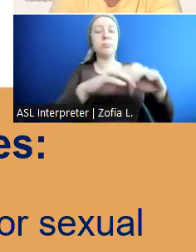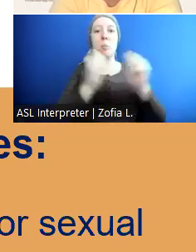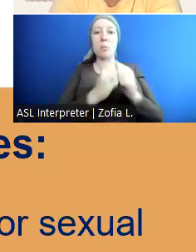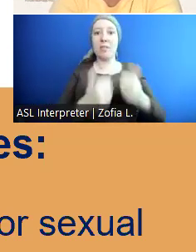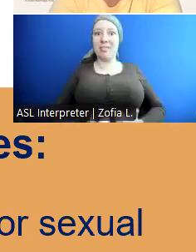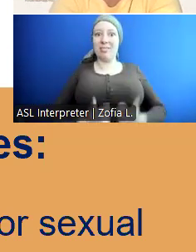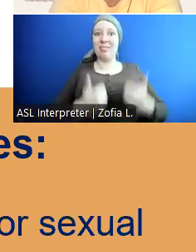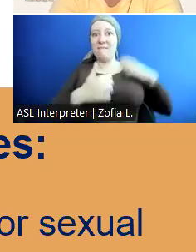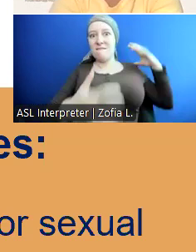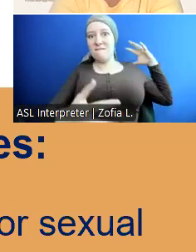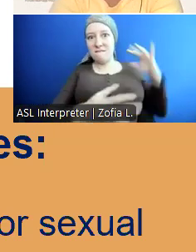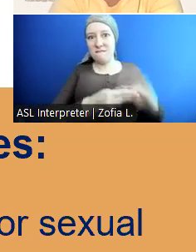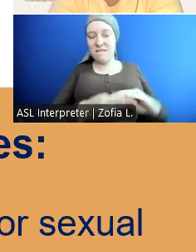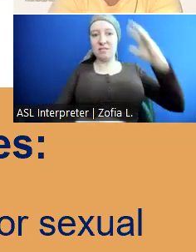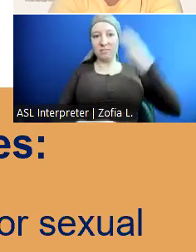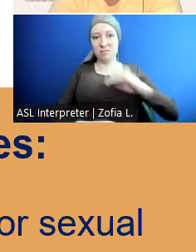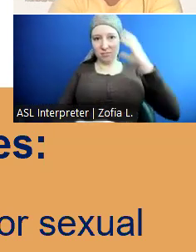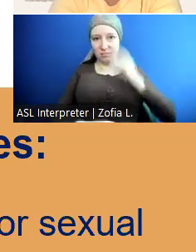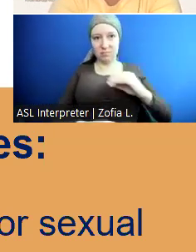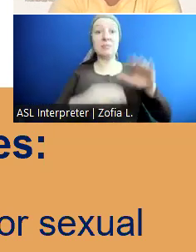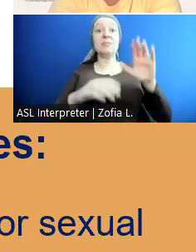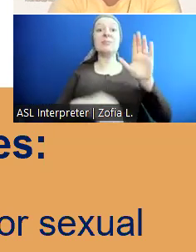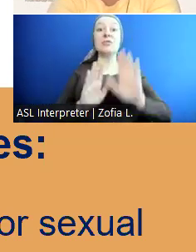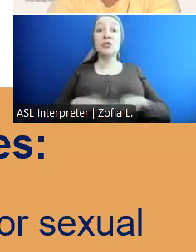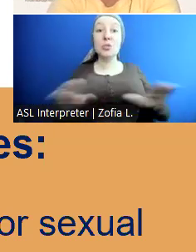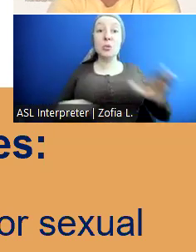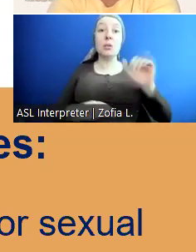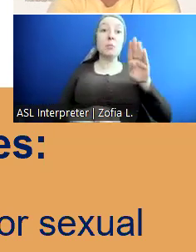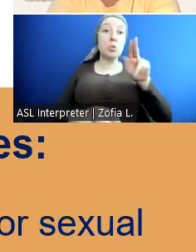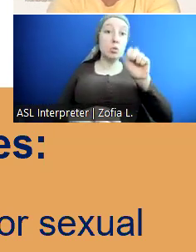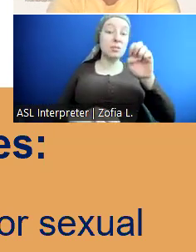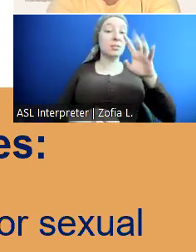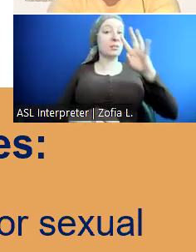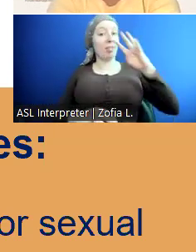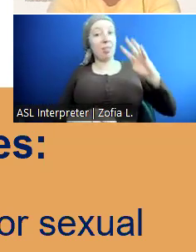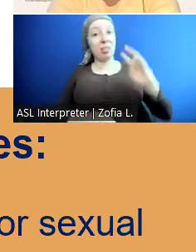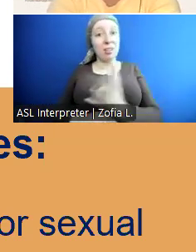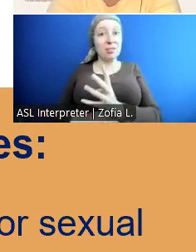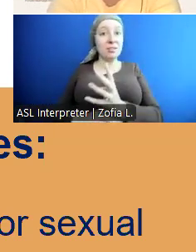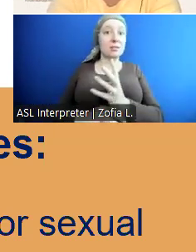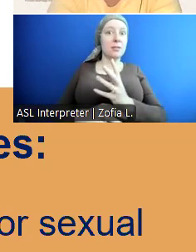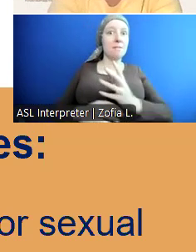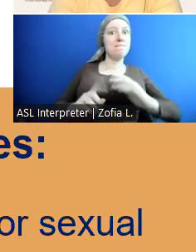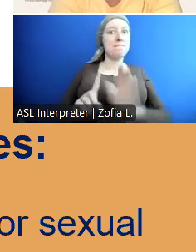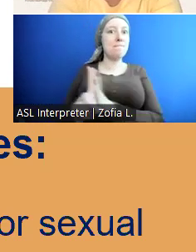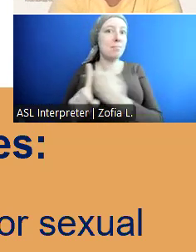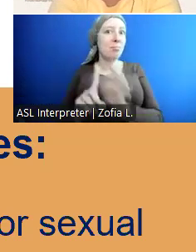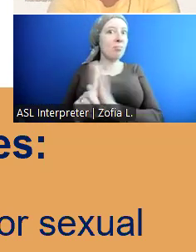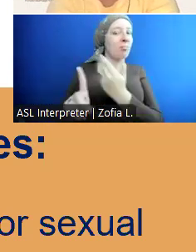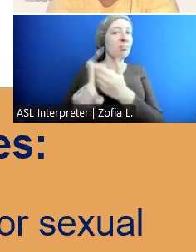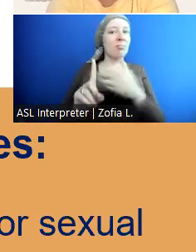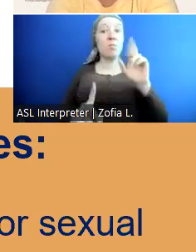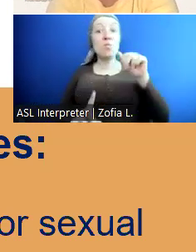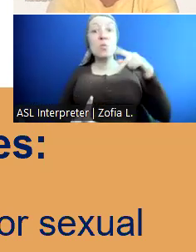lifetime experience of child abuse, of neglect, of grooming, of rape and